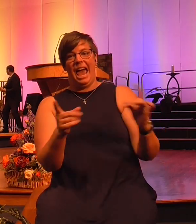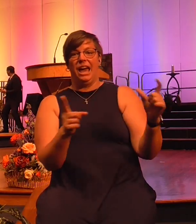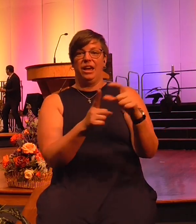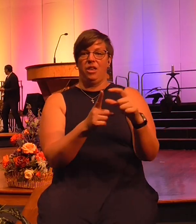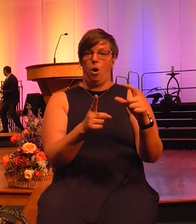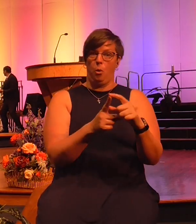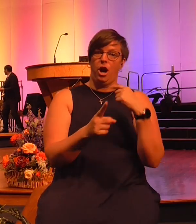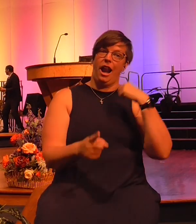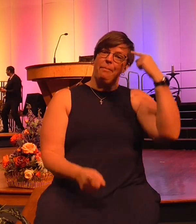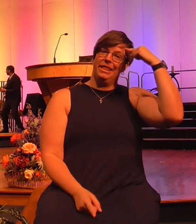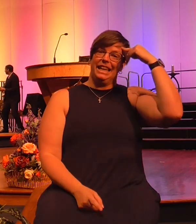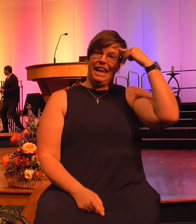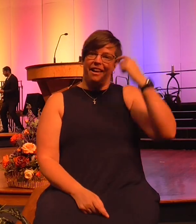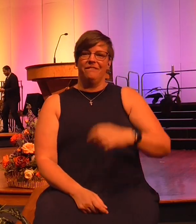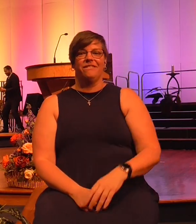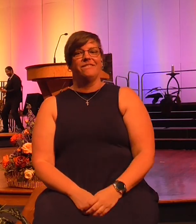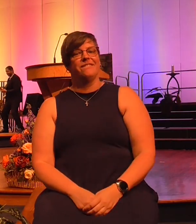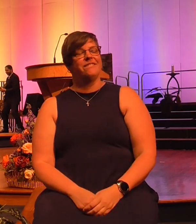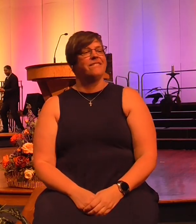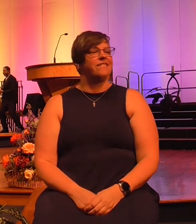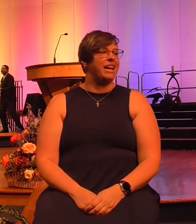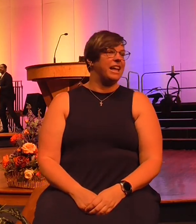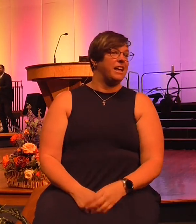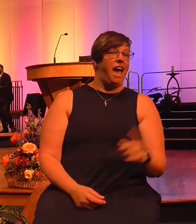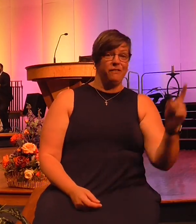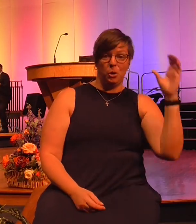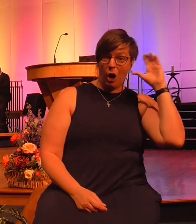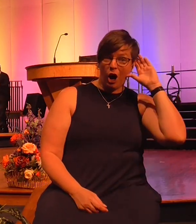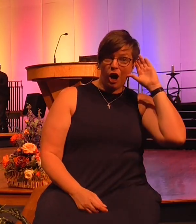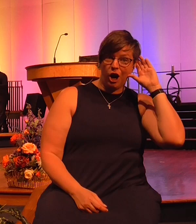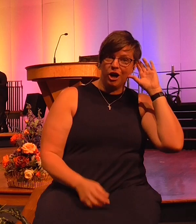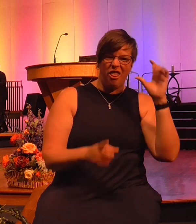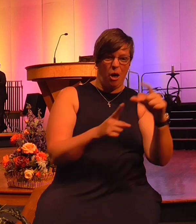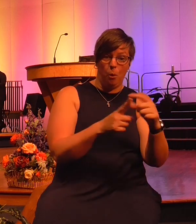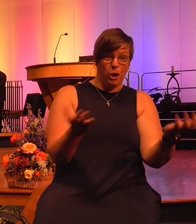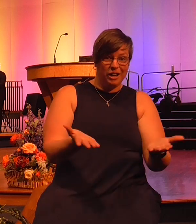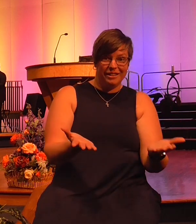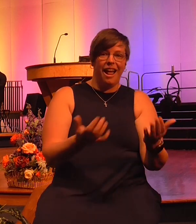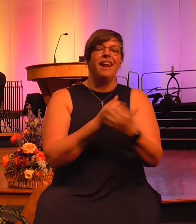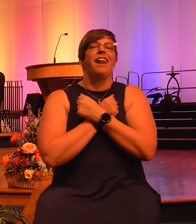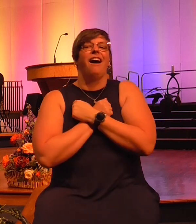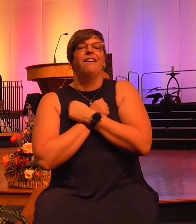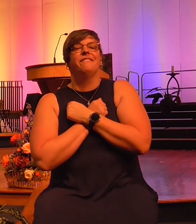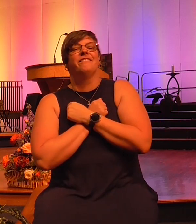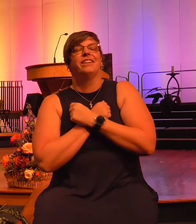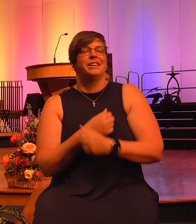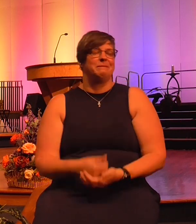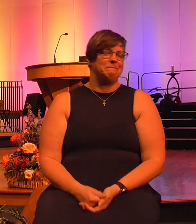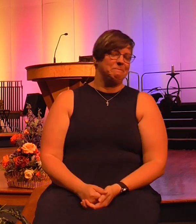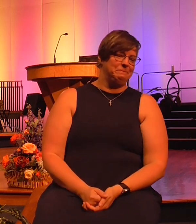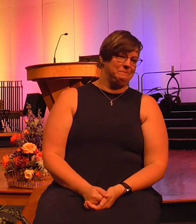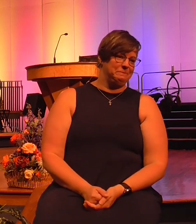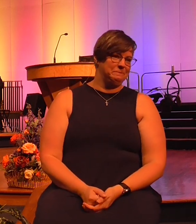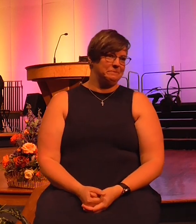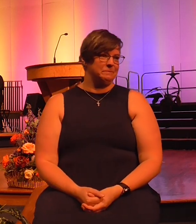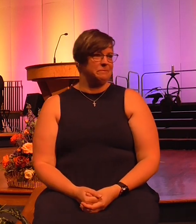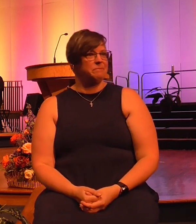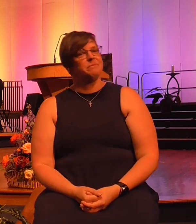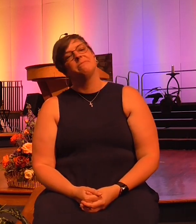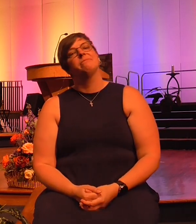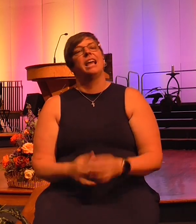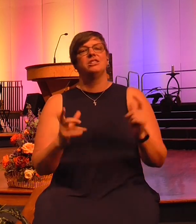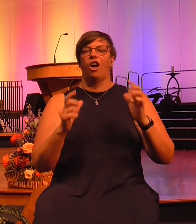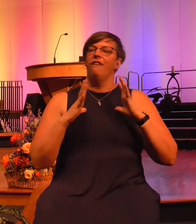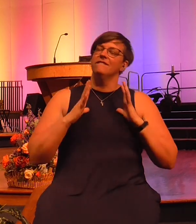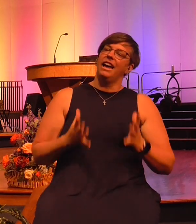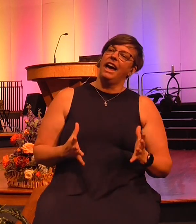the word I'm thinking of. Have you heard the word is love? It's